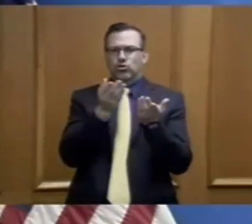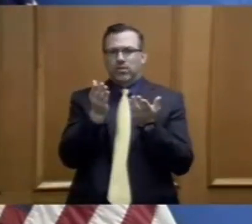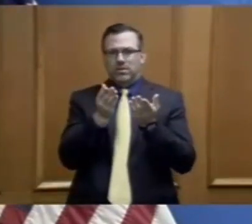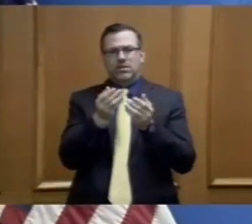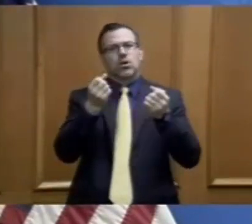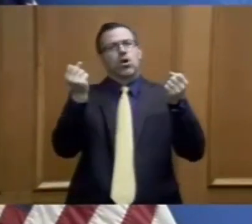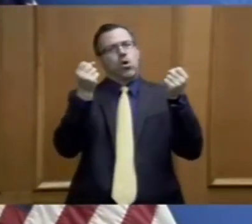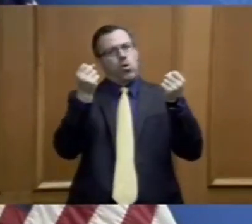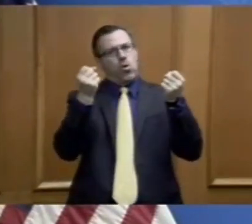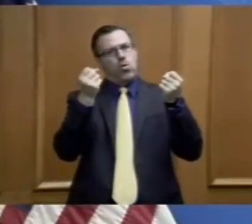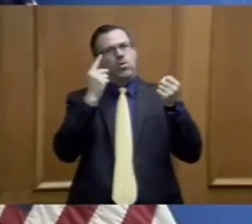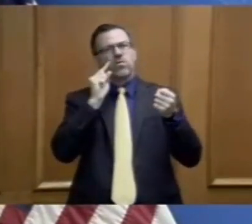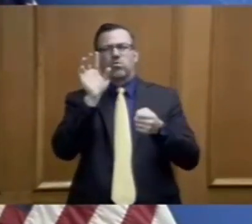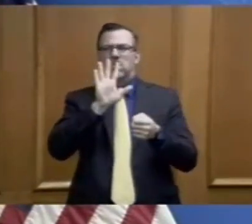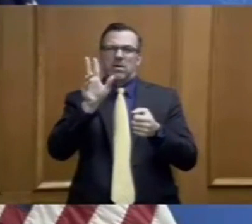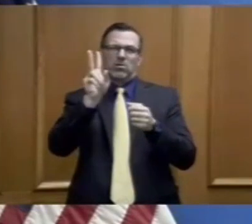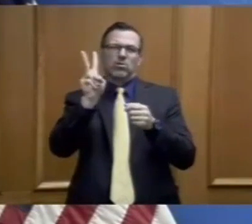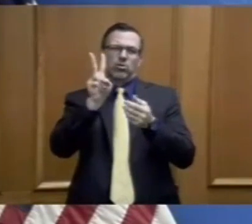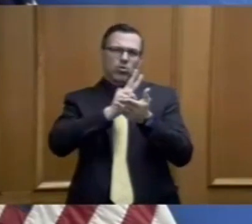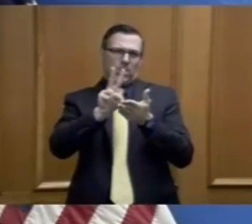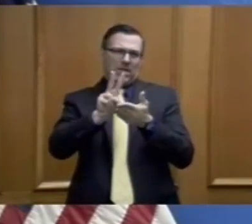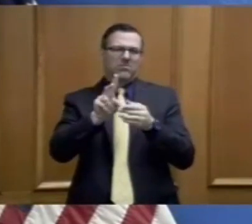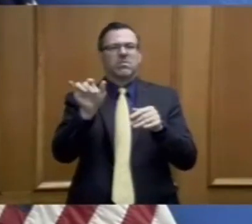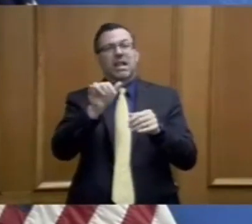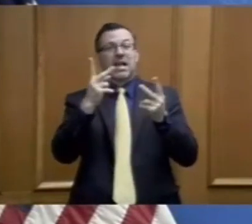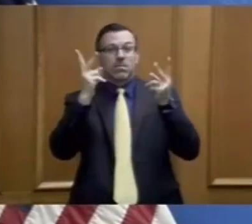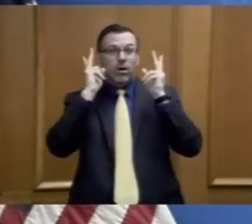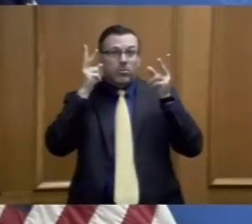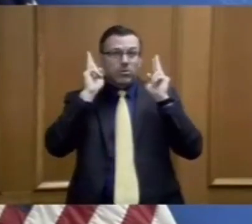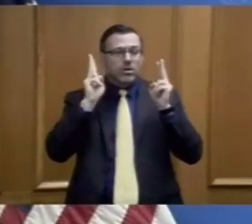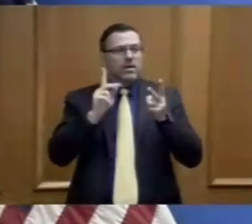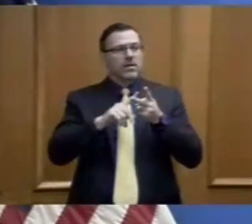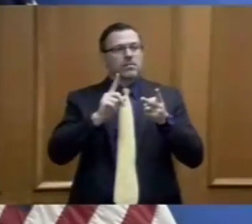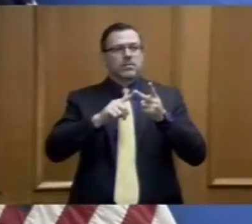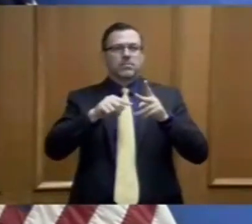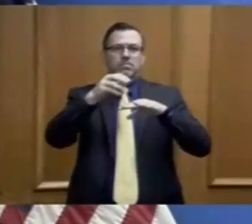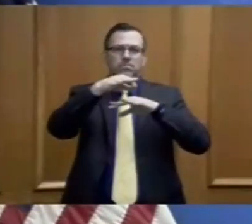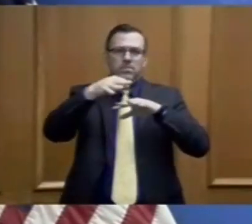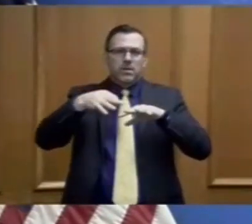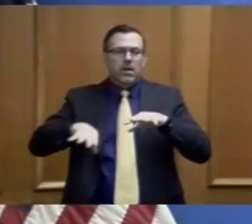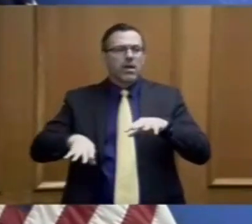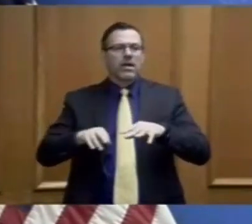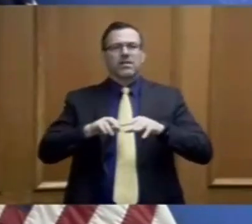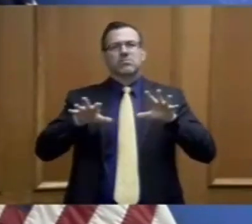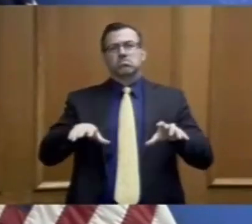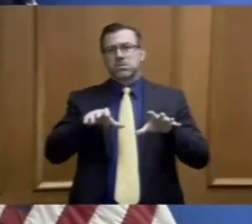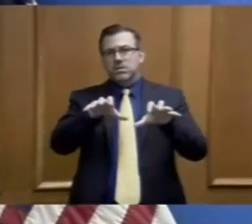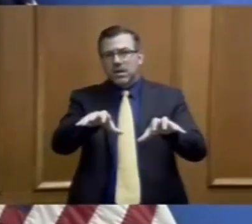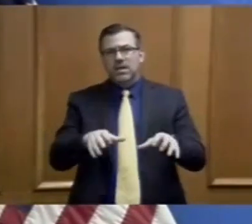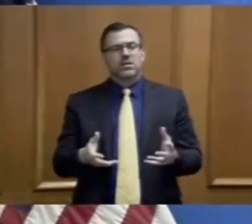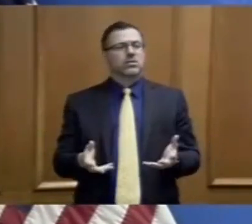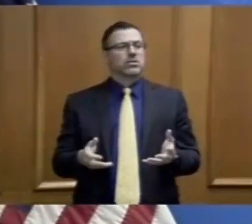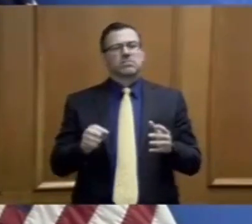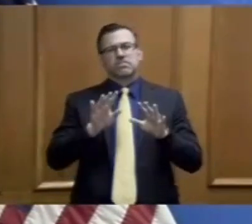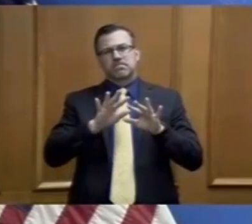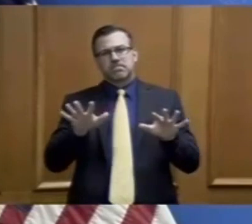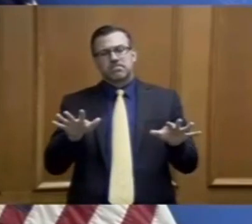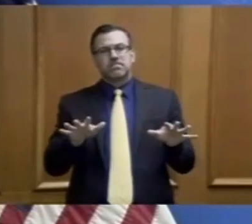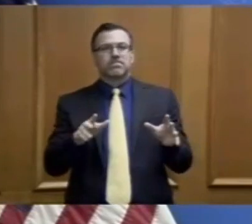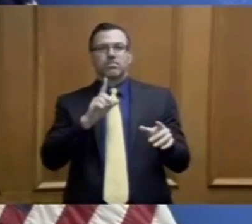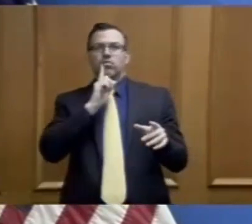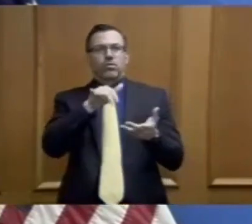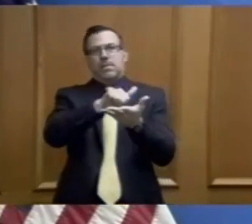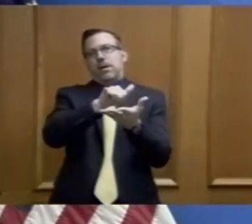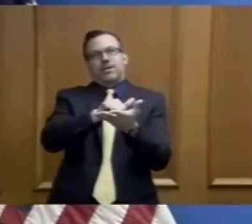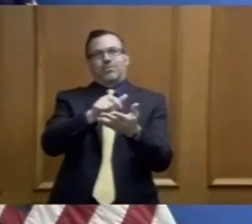at least a couple more weeks. Barbershops, salons, tattoo, massage, services that are virtually impossible